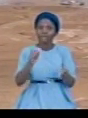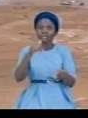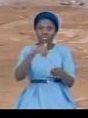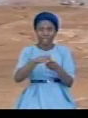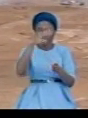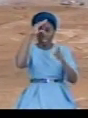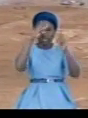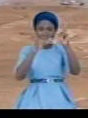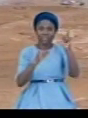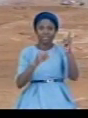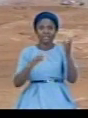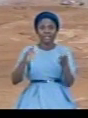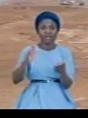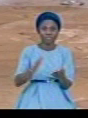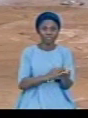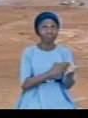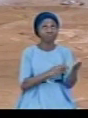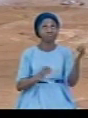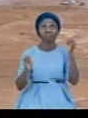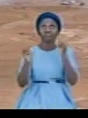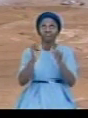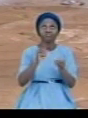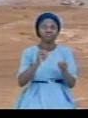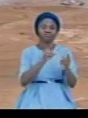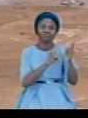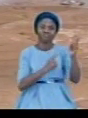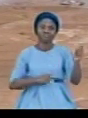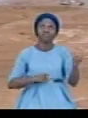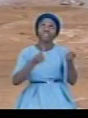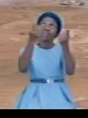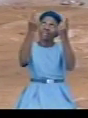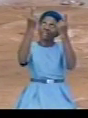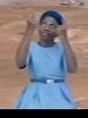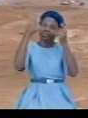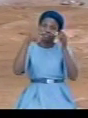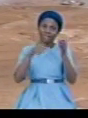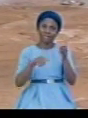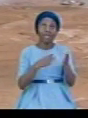Oh Lord, come down and manifest your